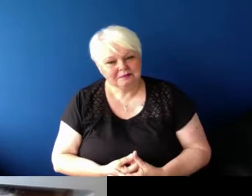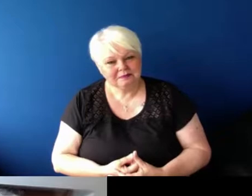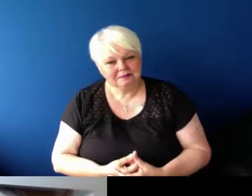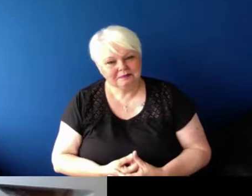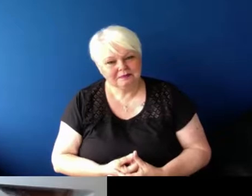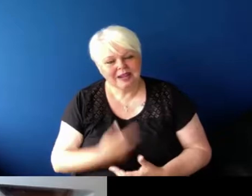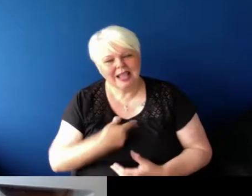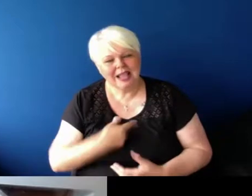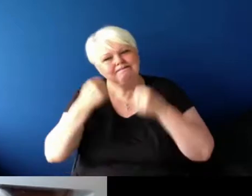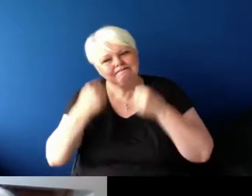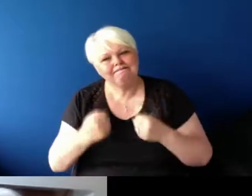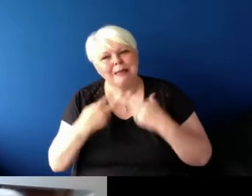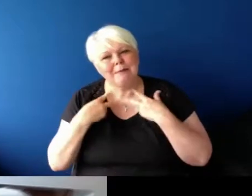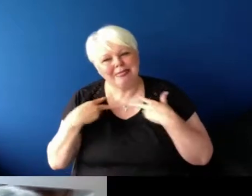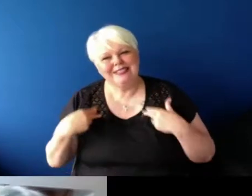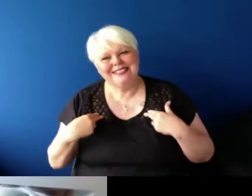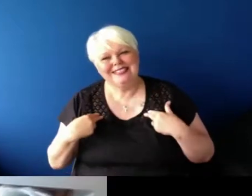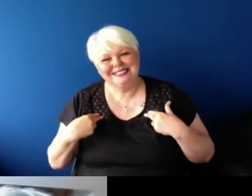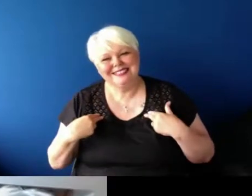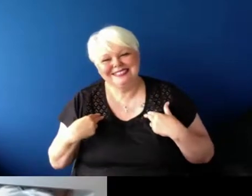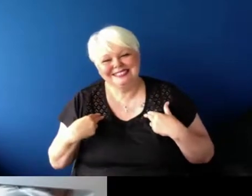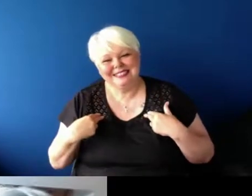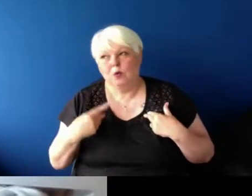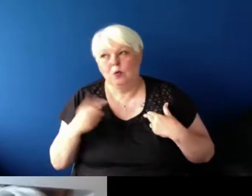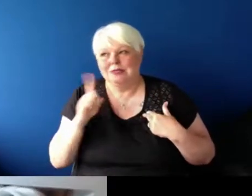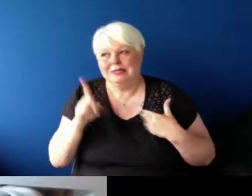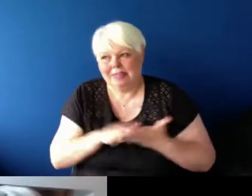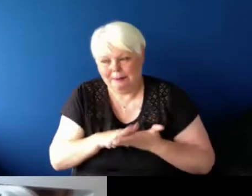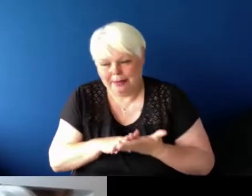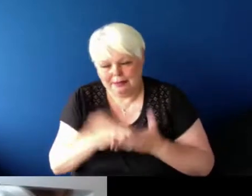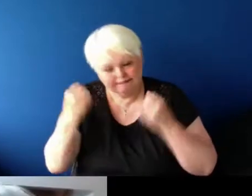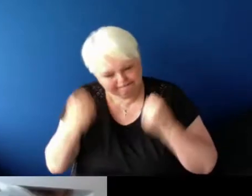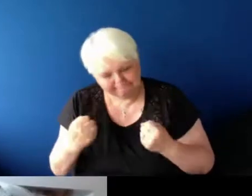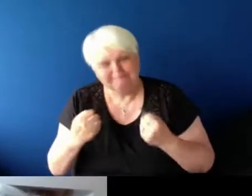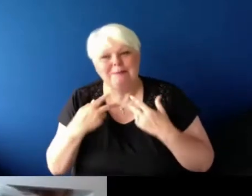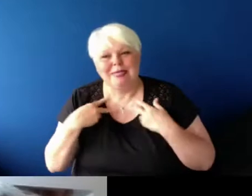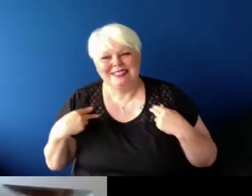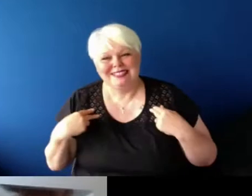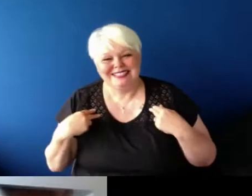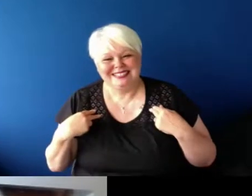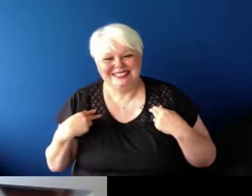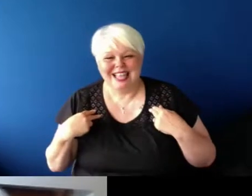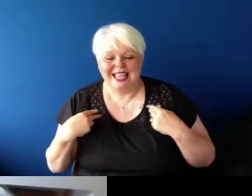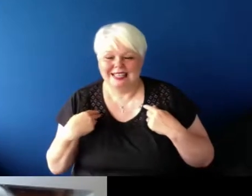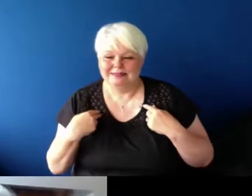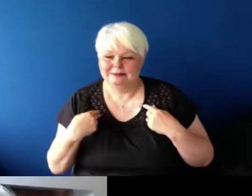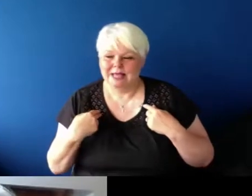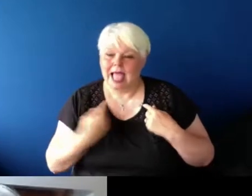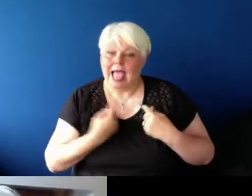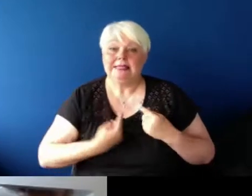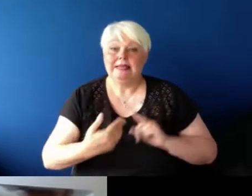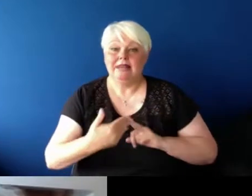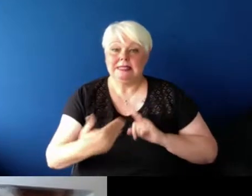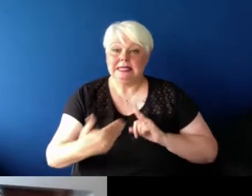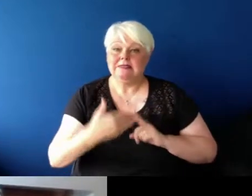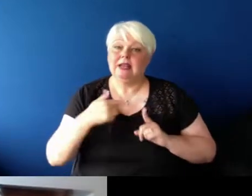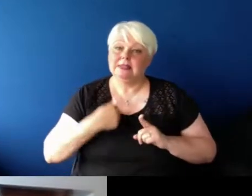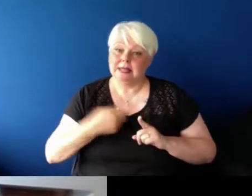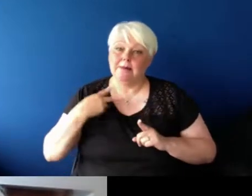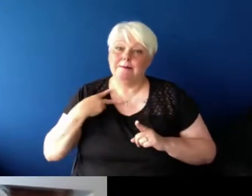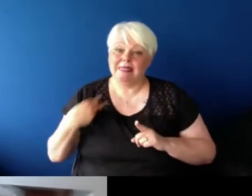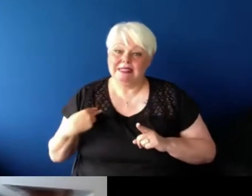firmly Methodist, whatever that means. I self-identify as Methodist. And that,